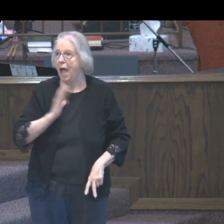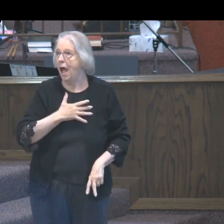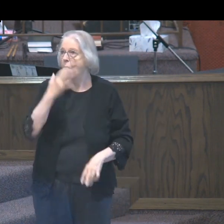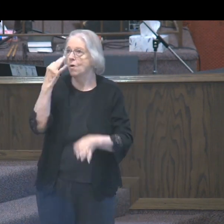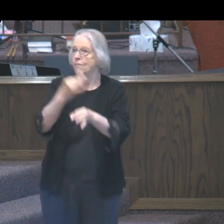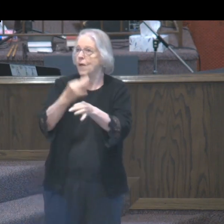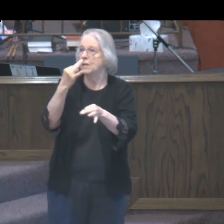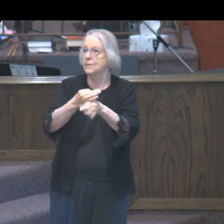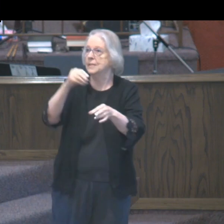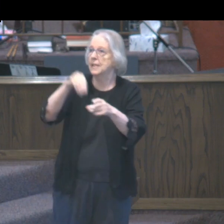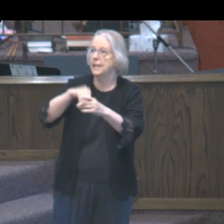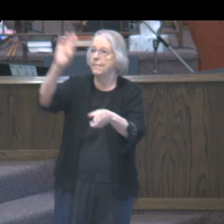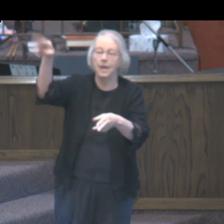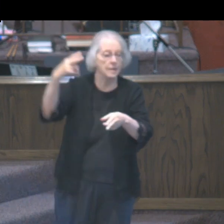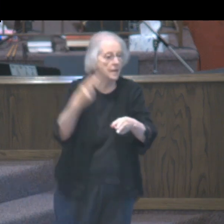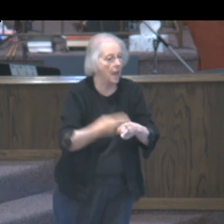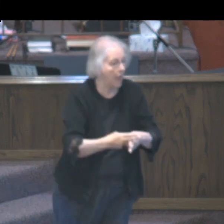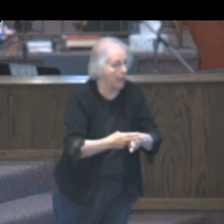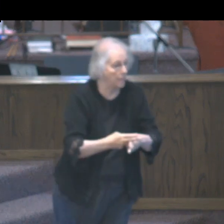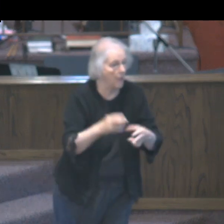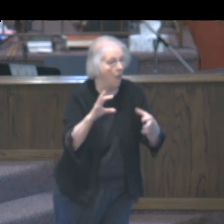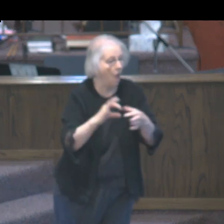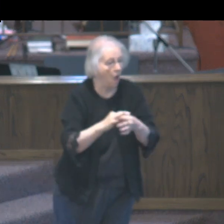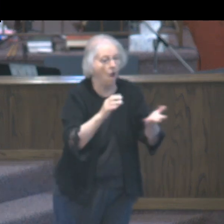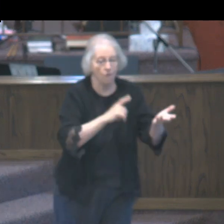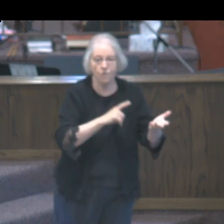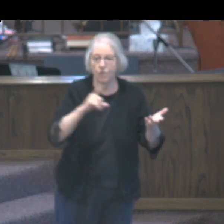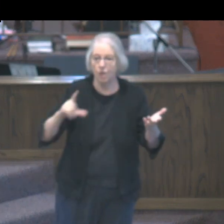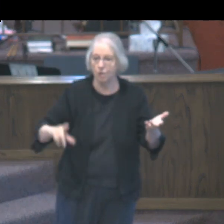who made heaven and earth.